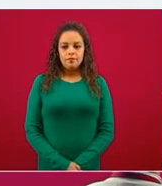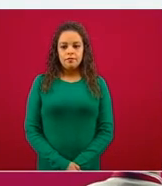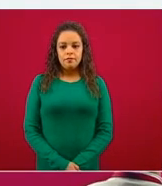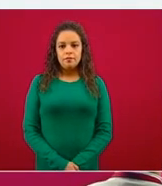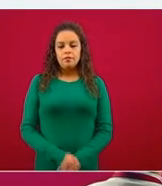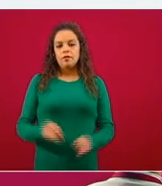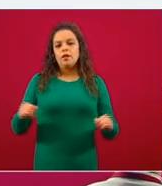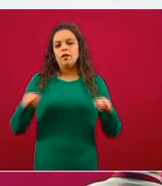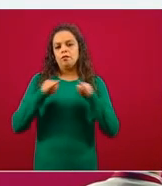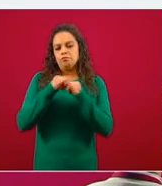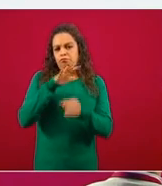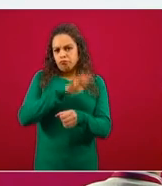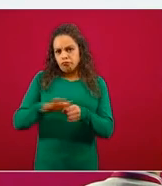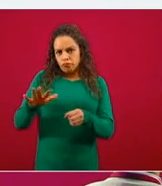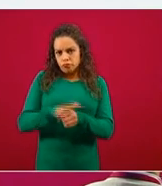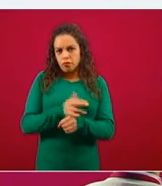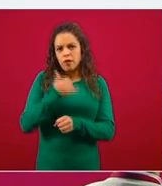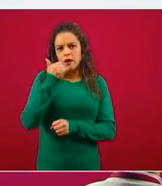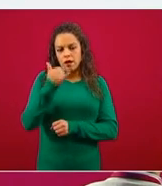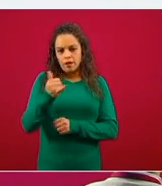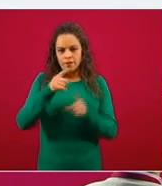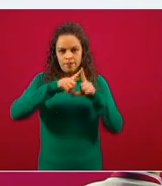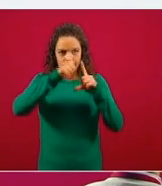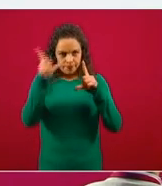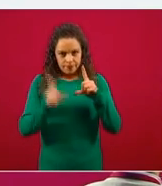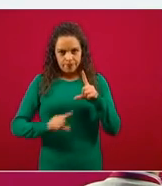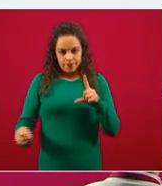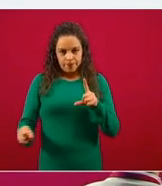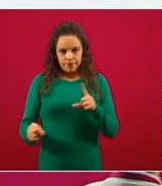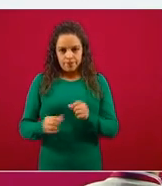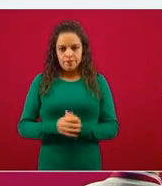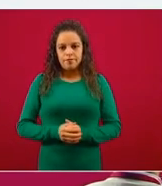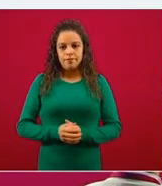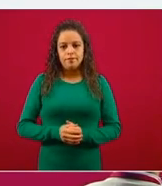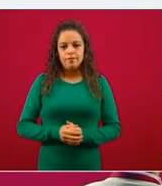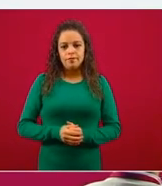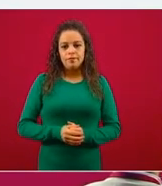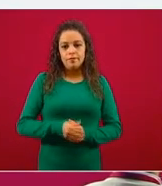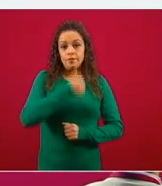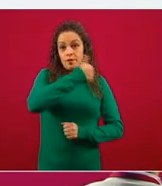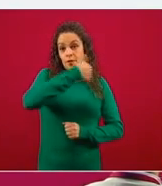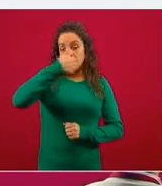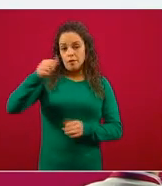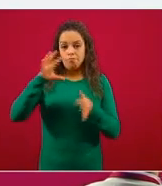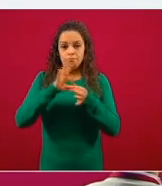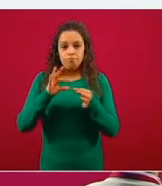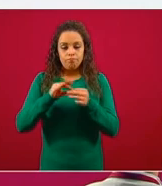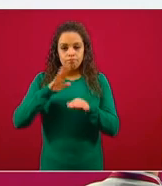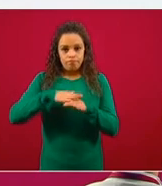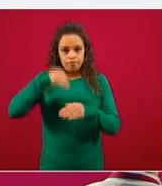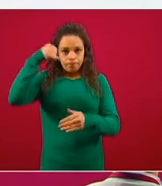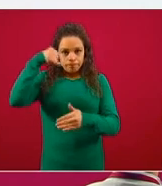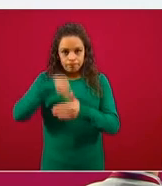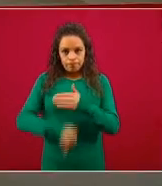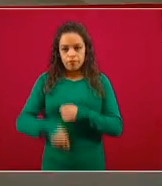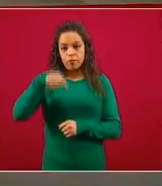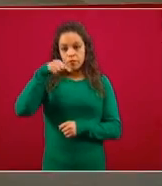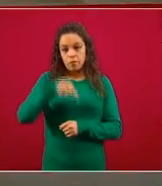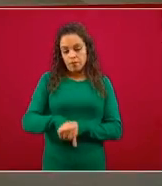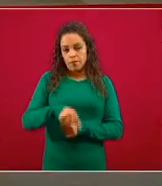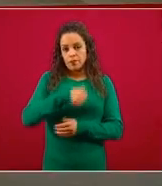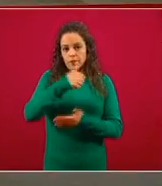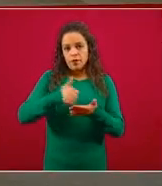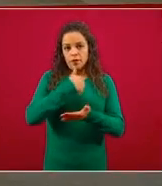re-coordinated our strategy in collaboration with federal authorities, state authorities, and municipal